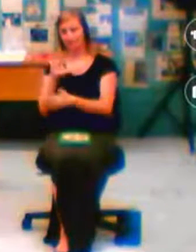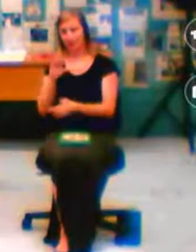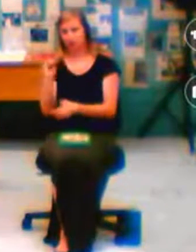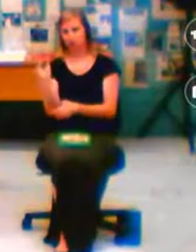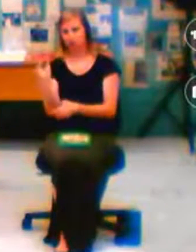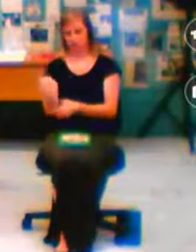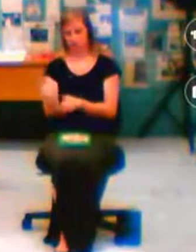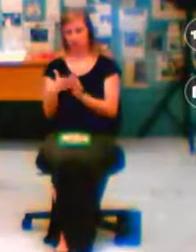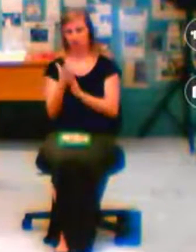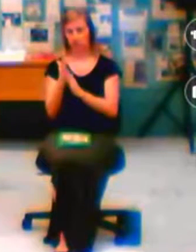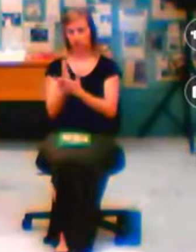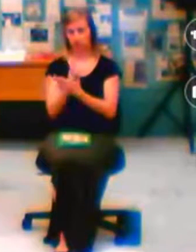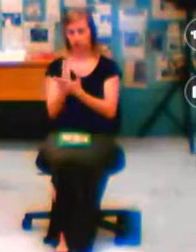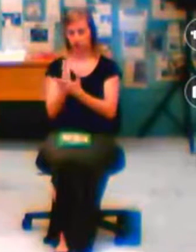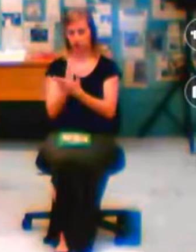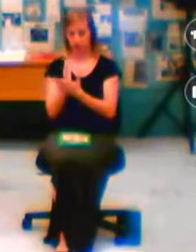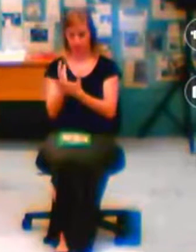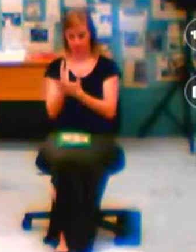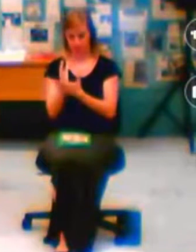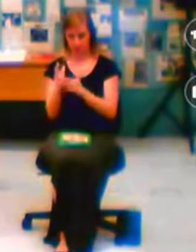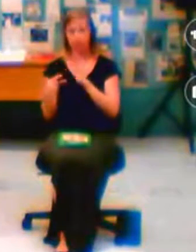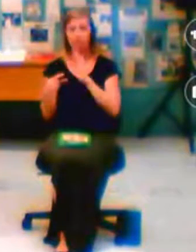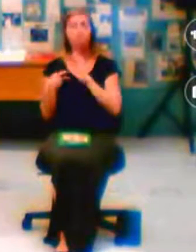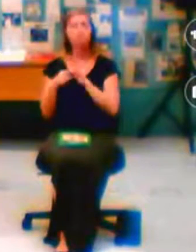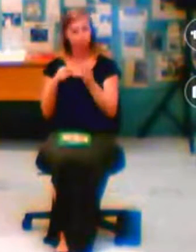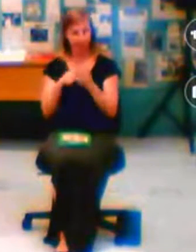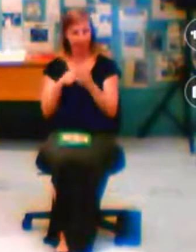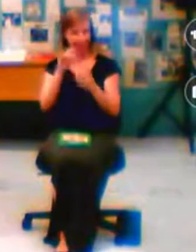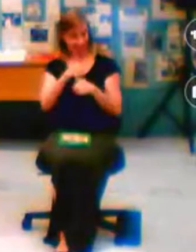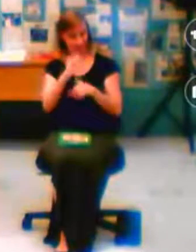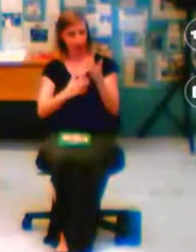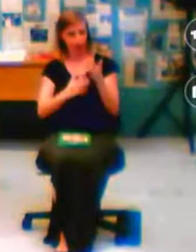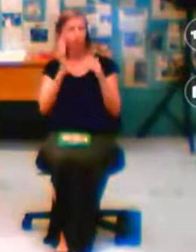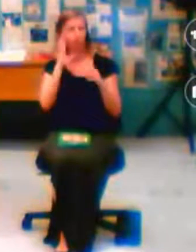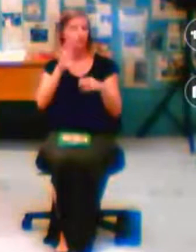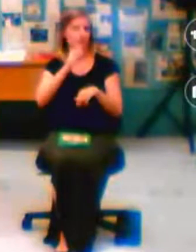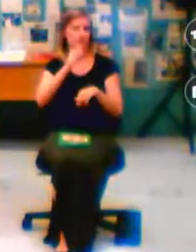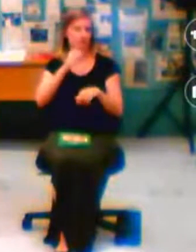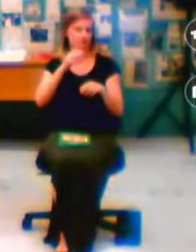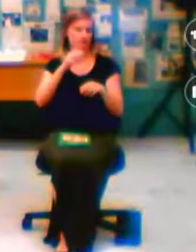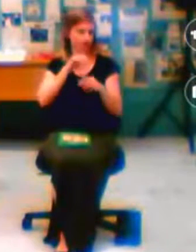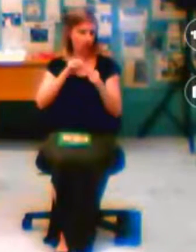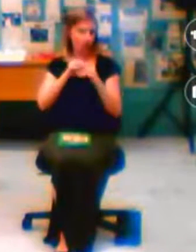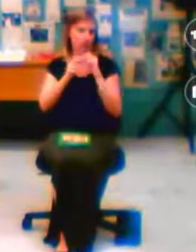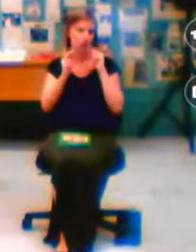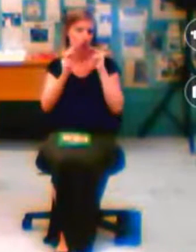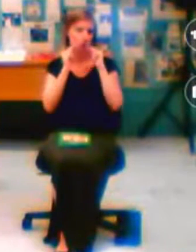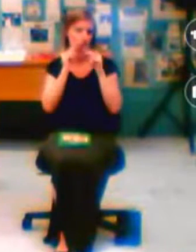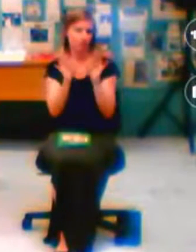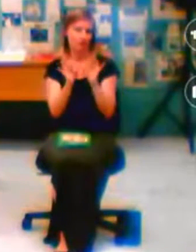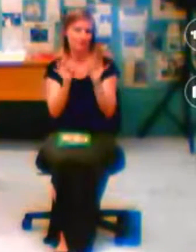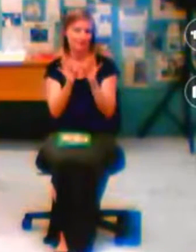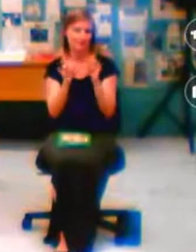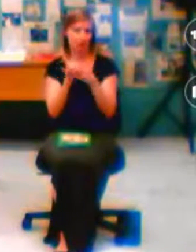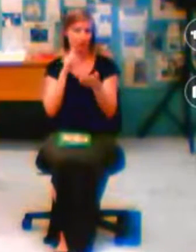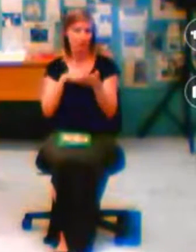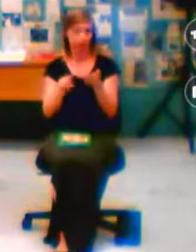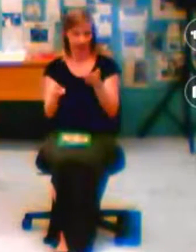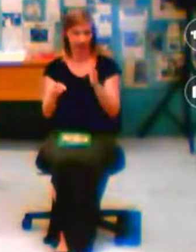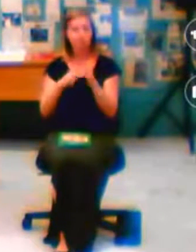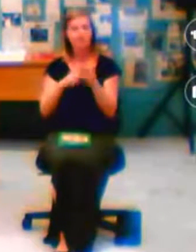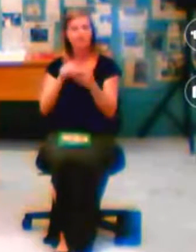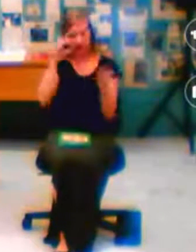22% operating margin. Undoubtedly, the prices for Colorado Care would be set closer to giving them a